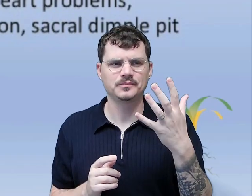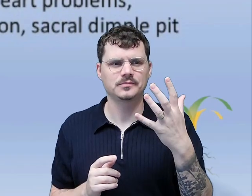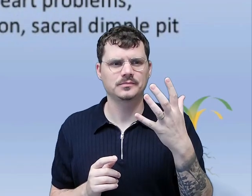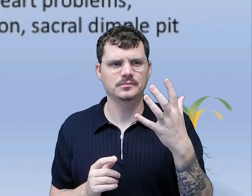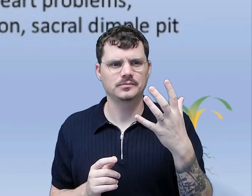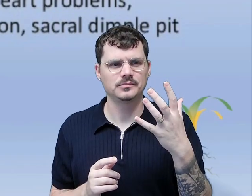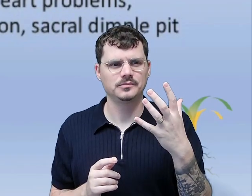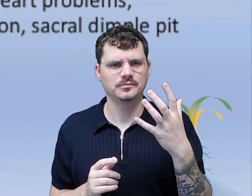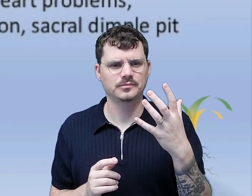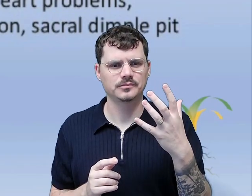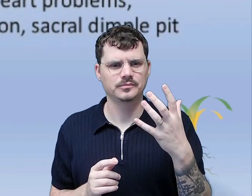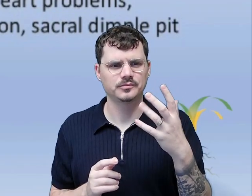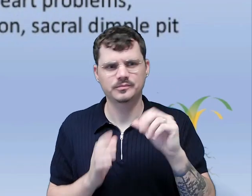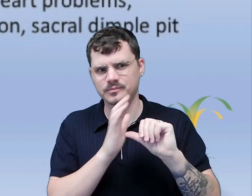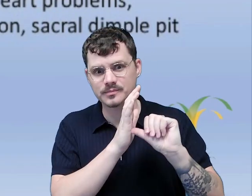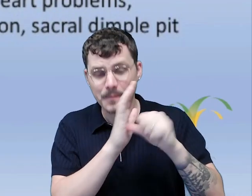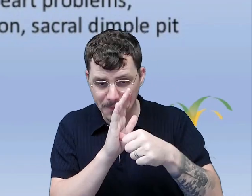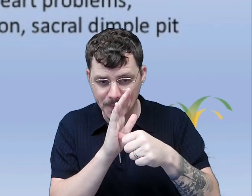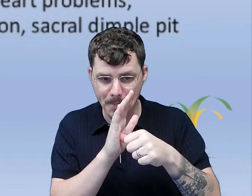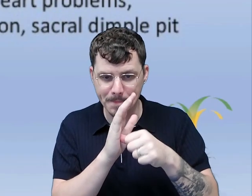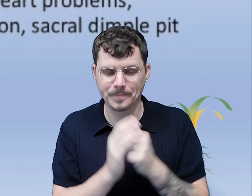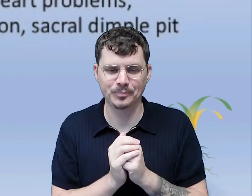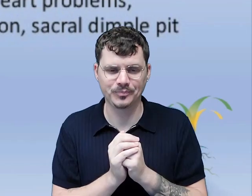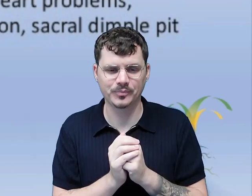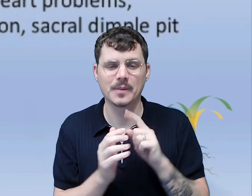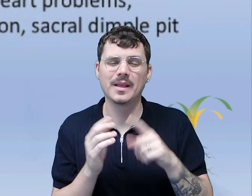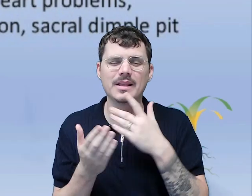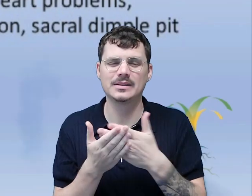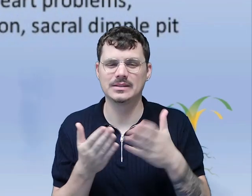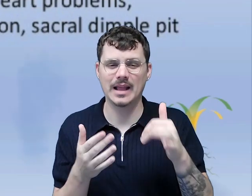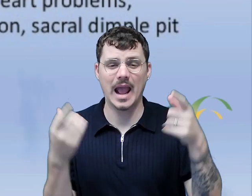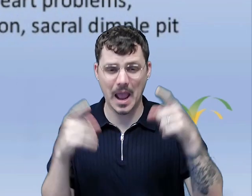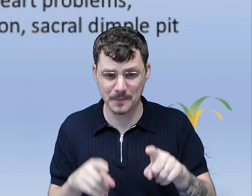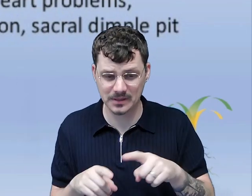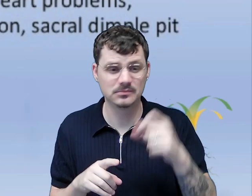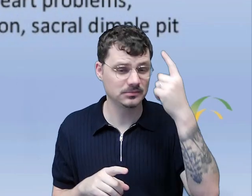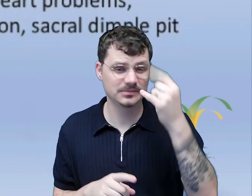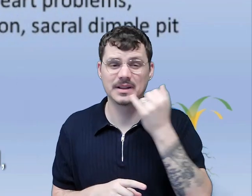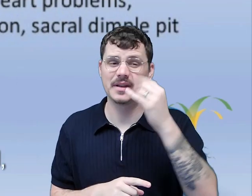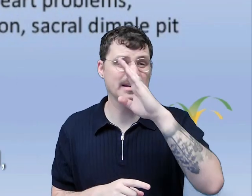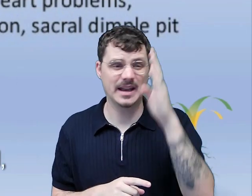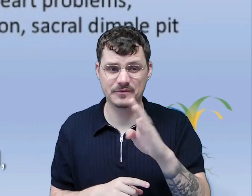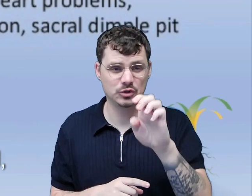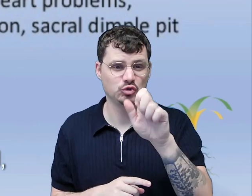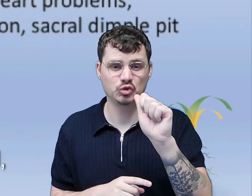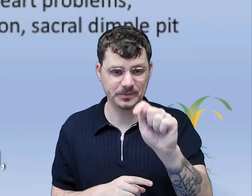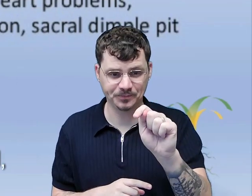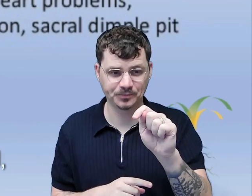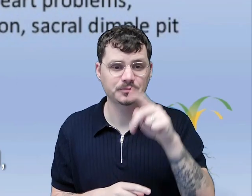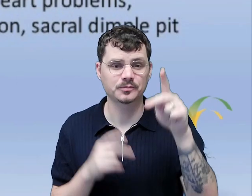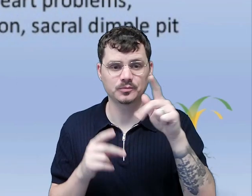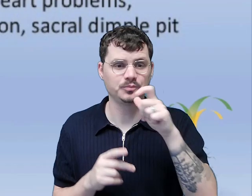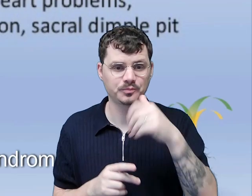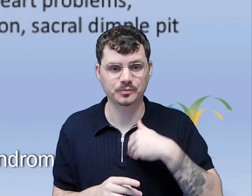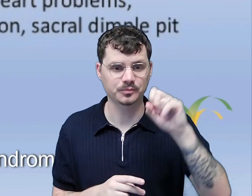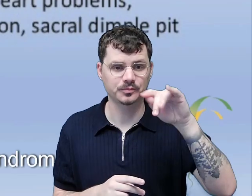always extremely pronounced. But the thing that happens is that if it never gets